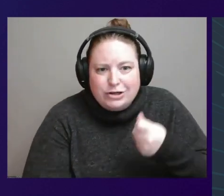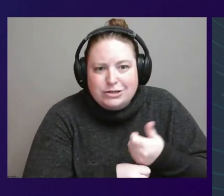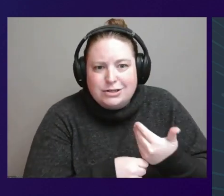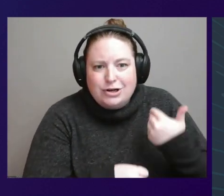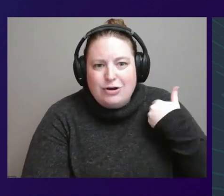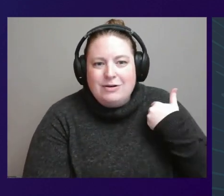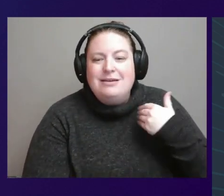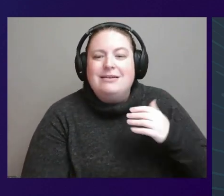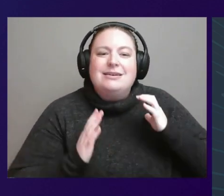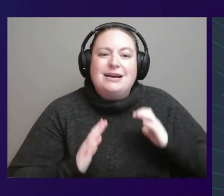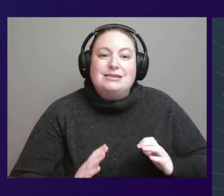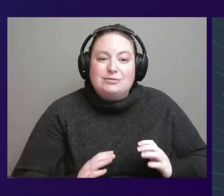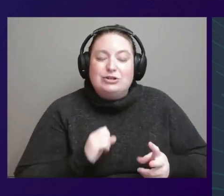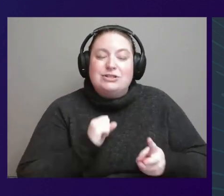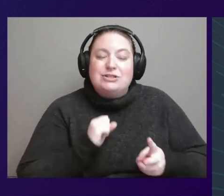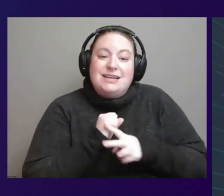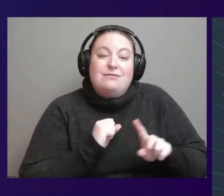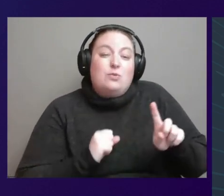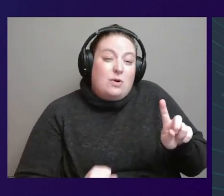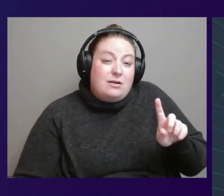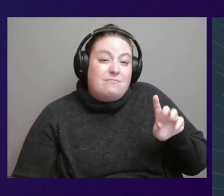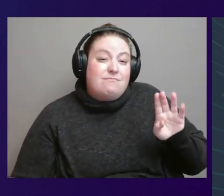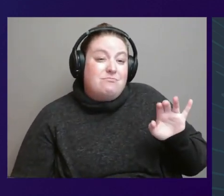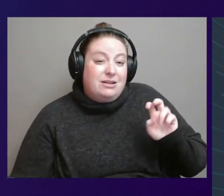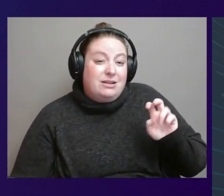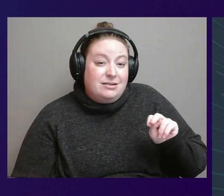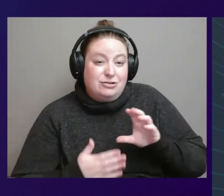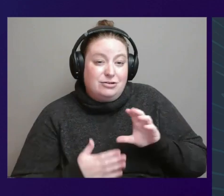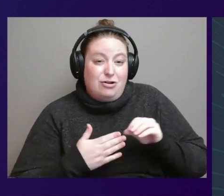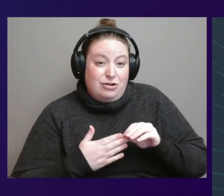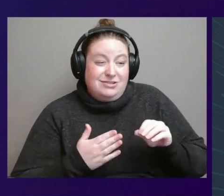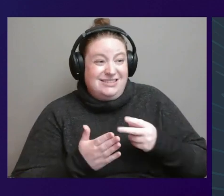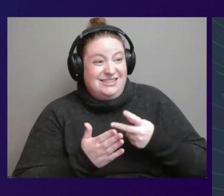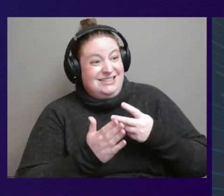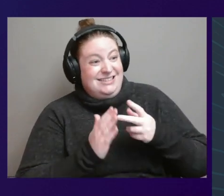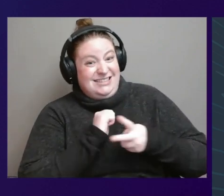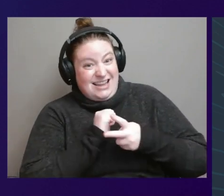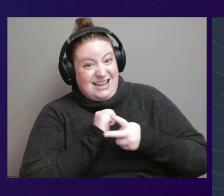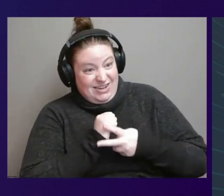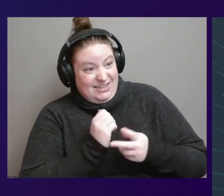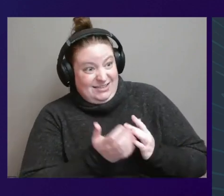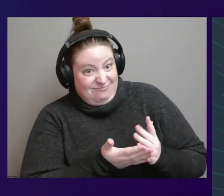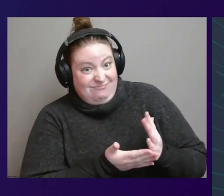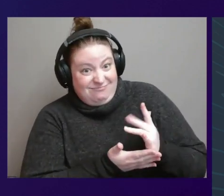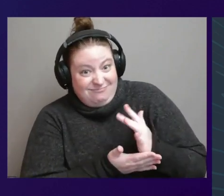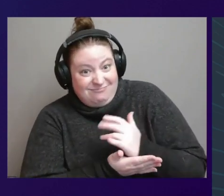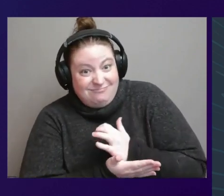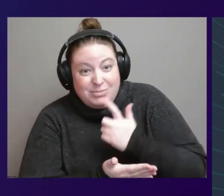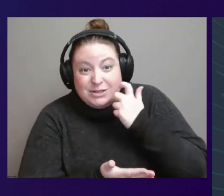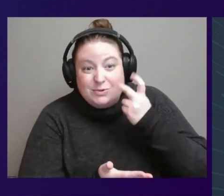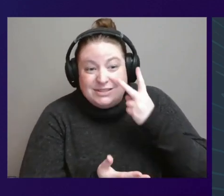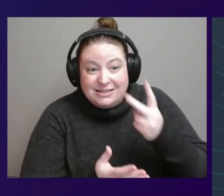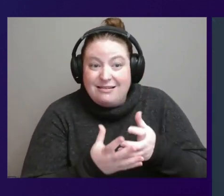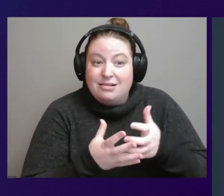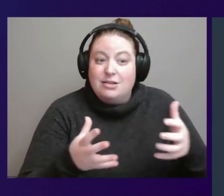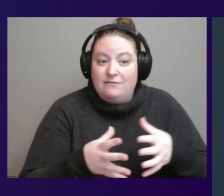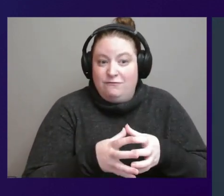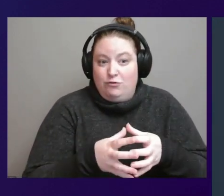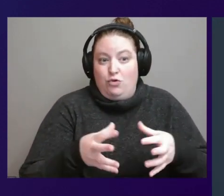using it. And that savings continues to accumulate because we continue to see really rapid growth in this storage class.